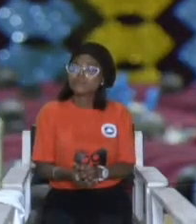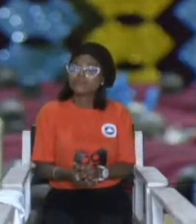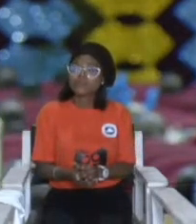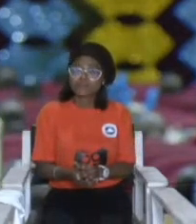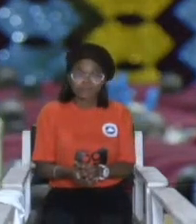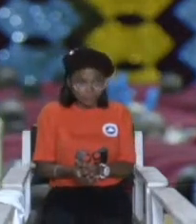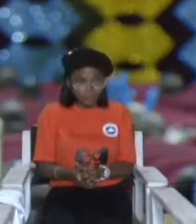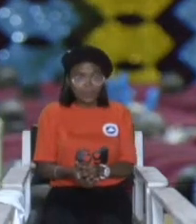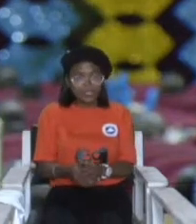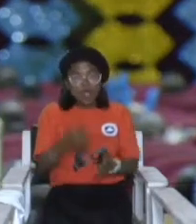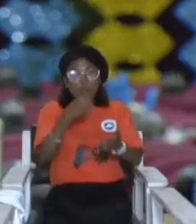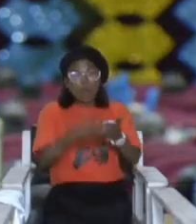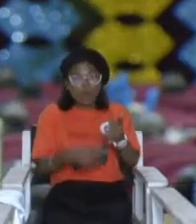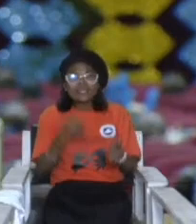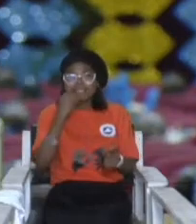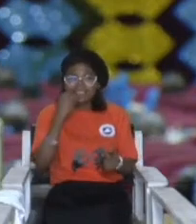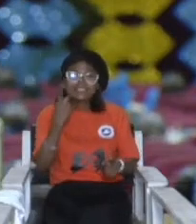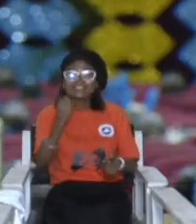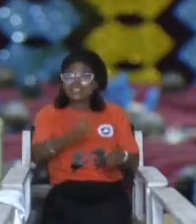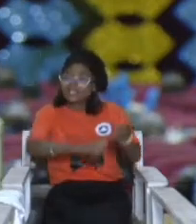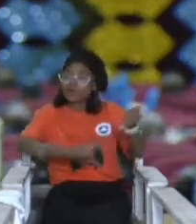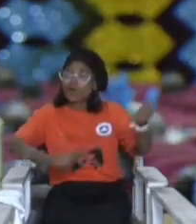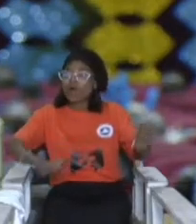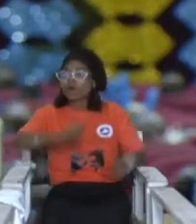What is the rod?